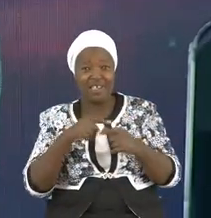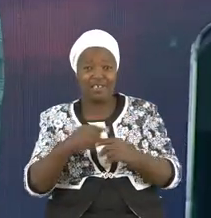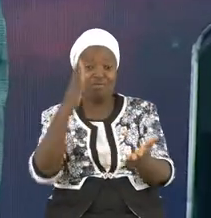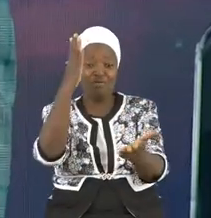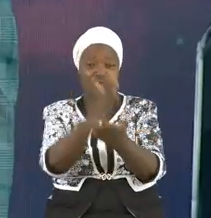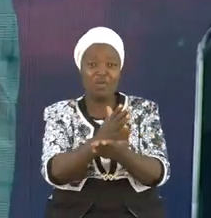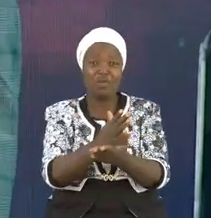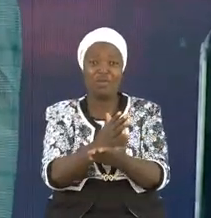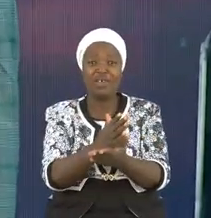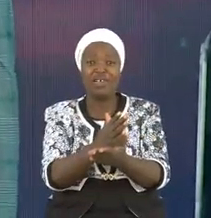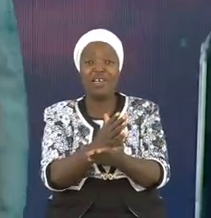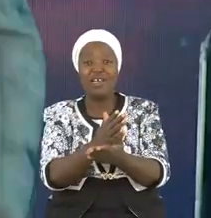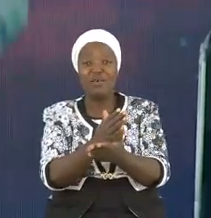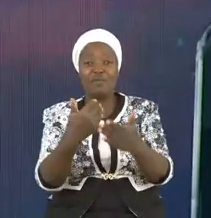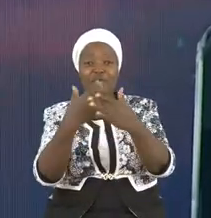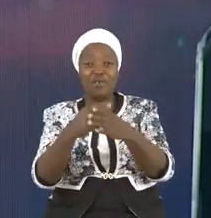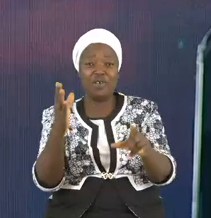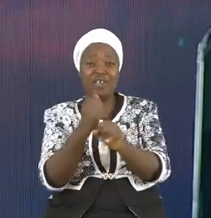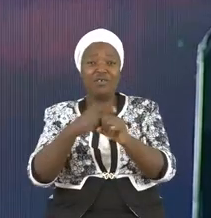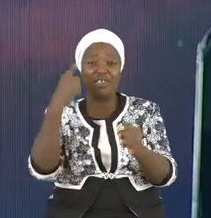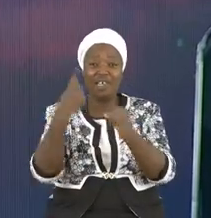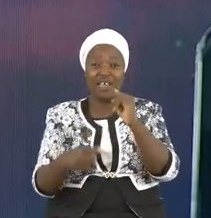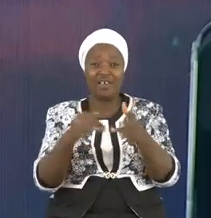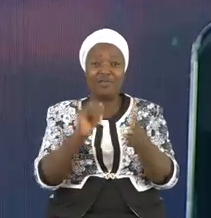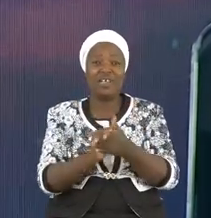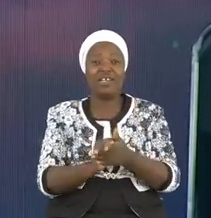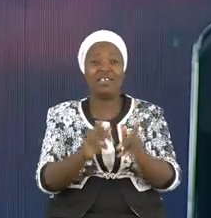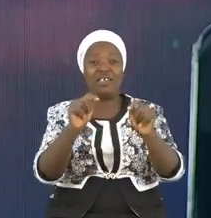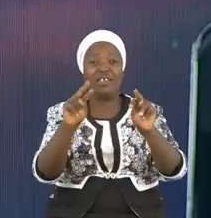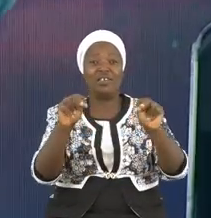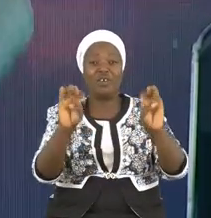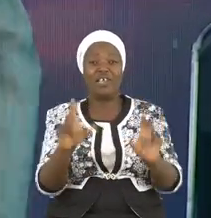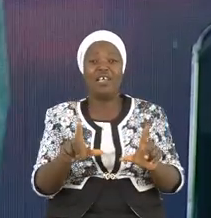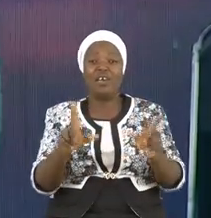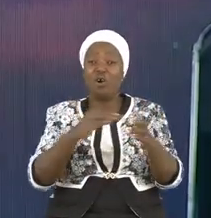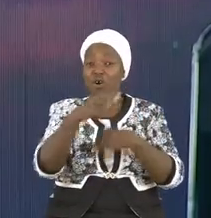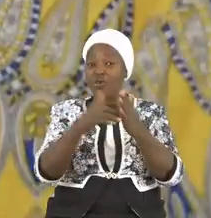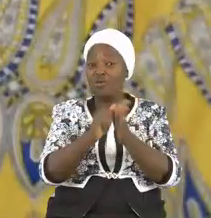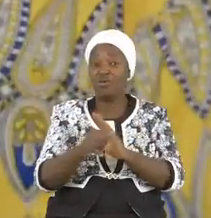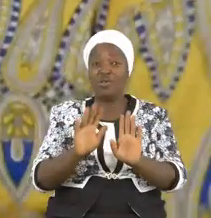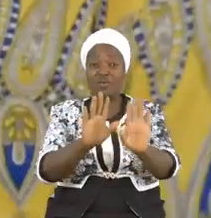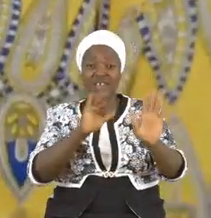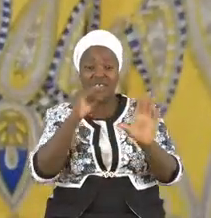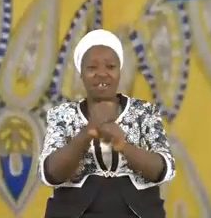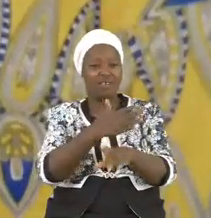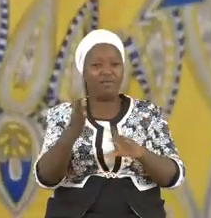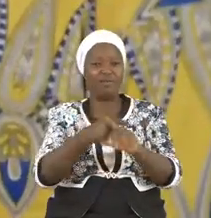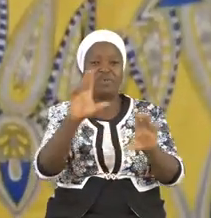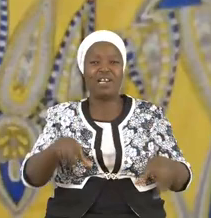the end of the tunnel. All that fear is taken away from your life. And then in